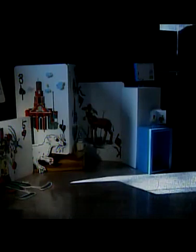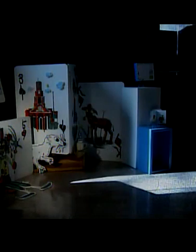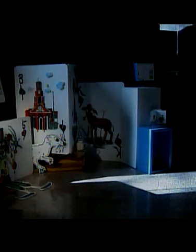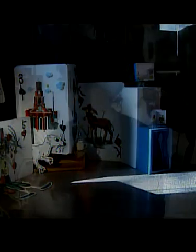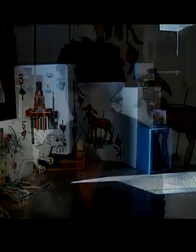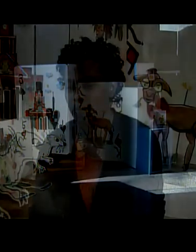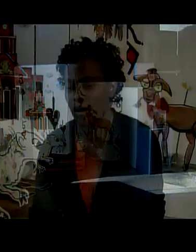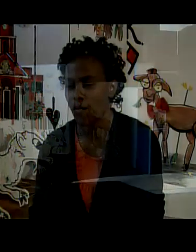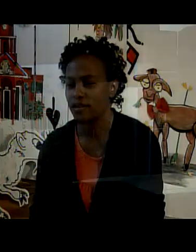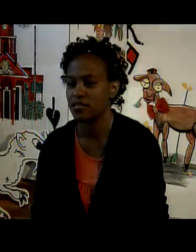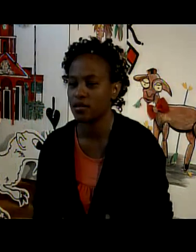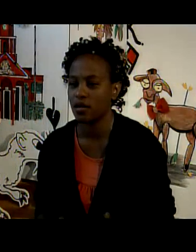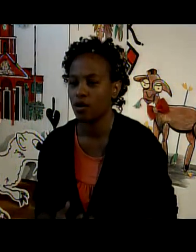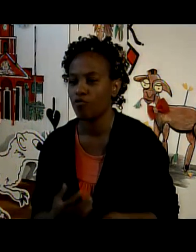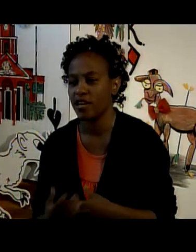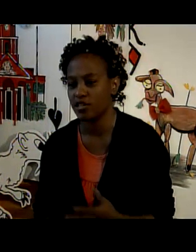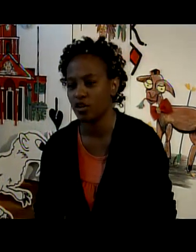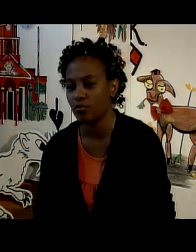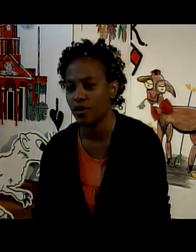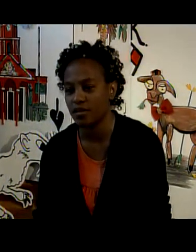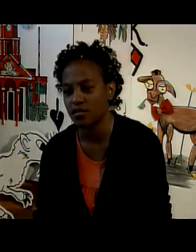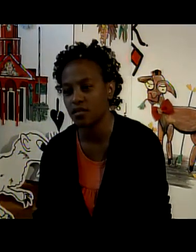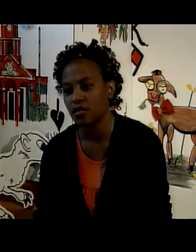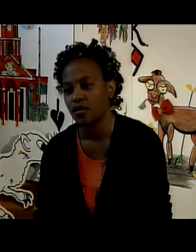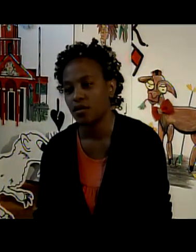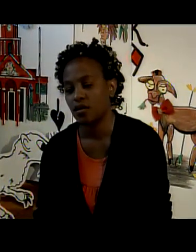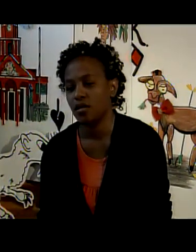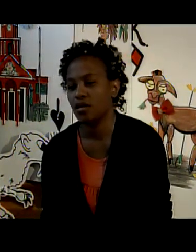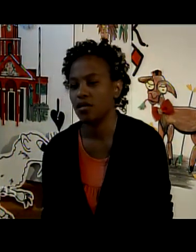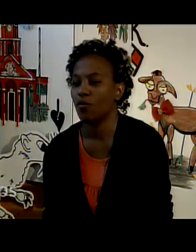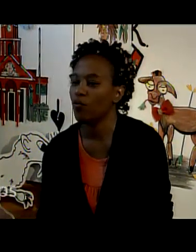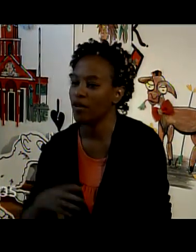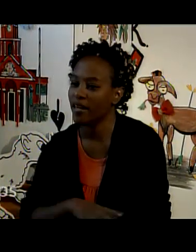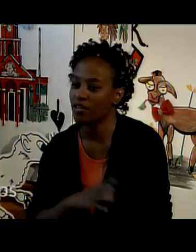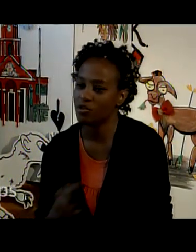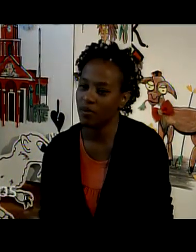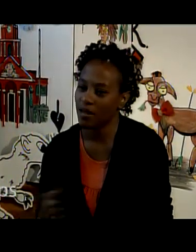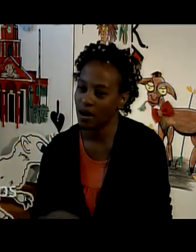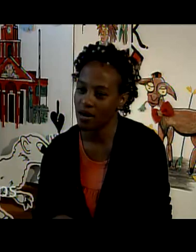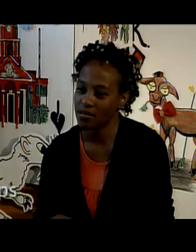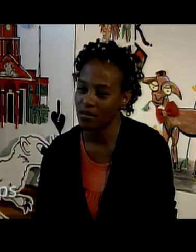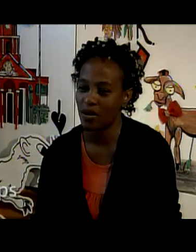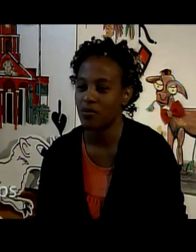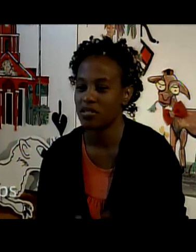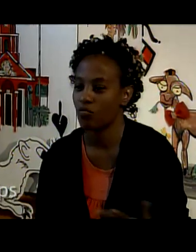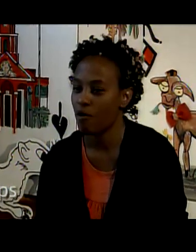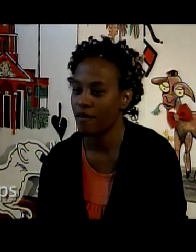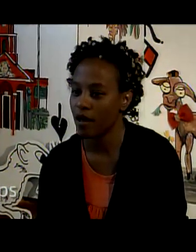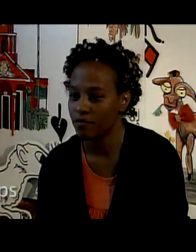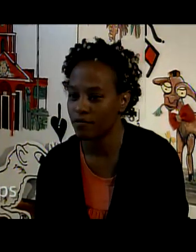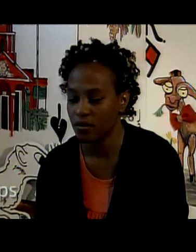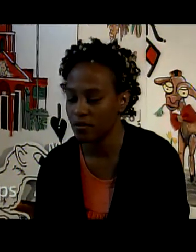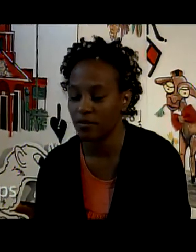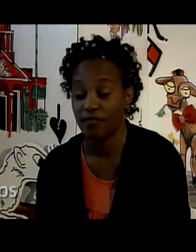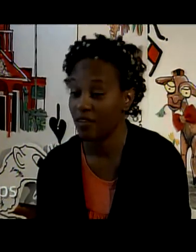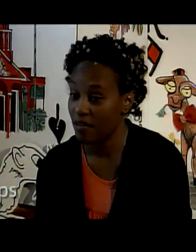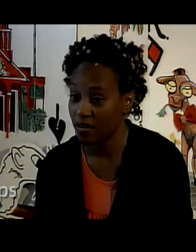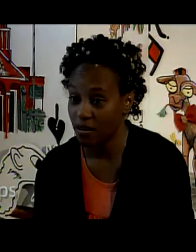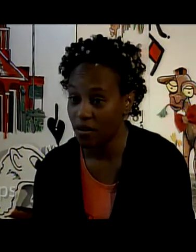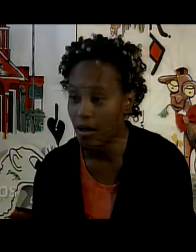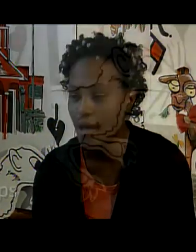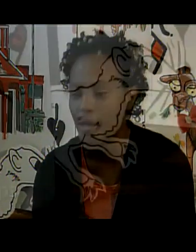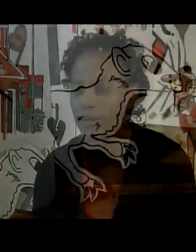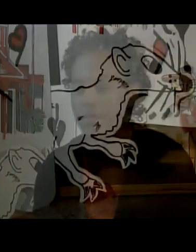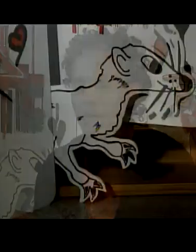brand development. I wanted to reinterpret the old age playing cards, something that was around